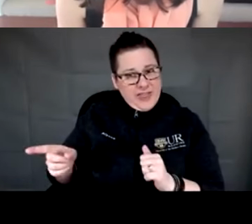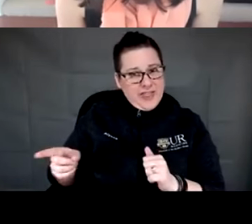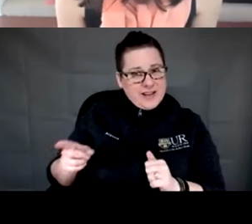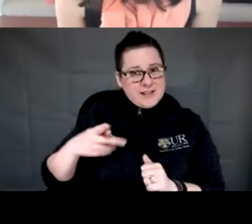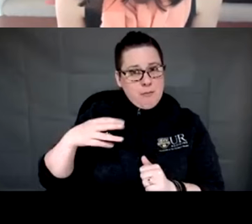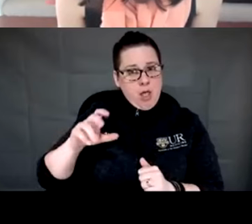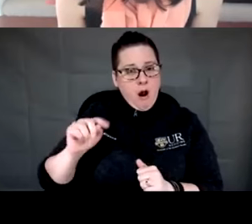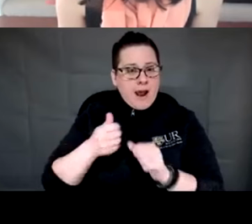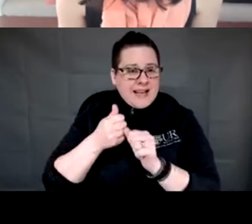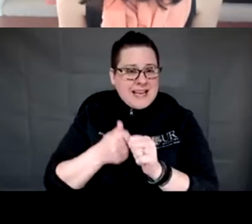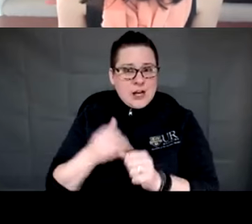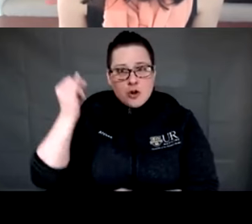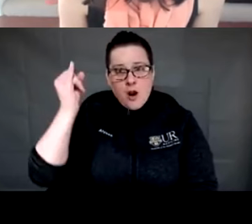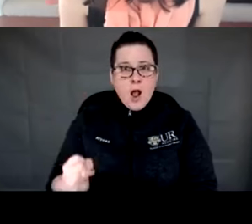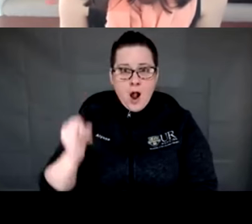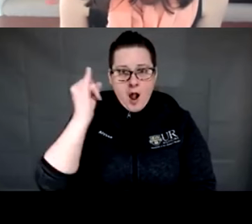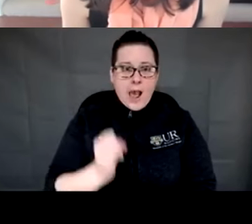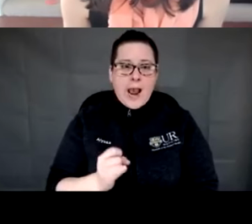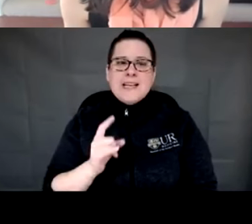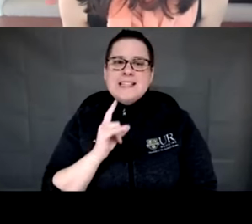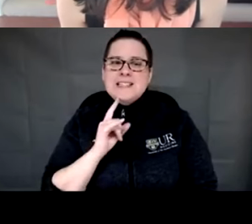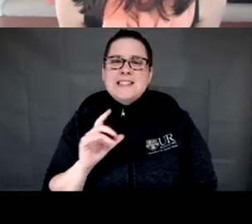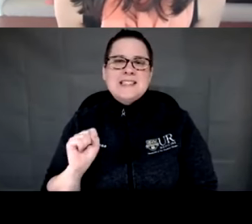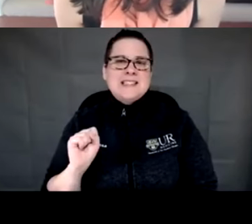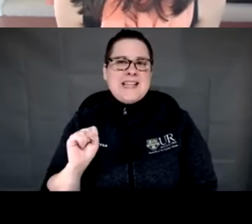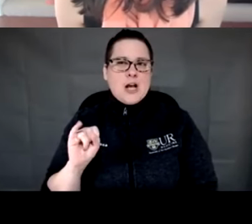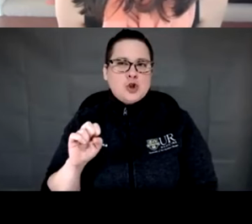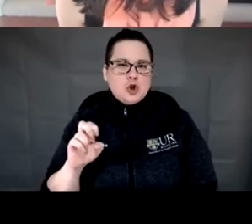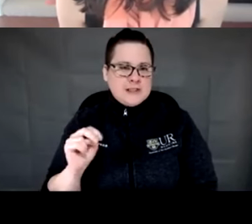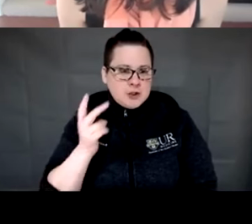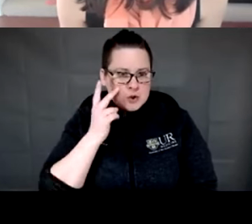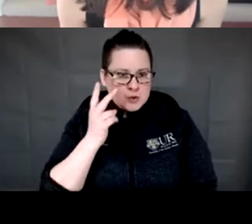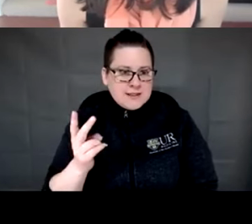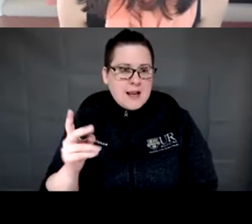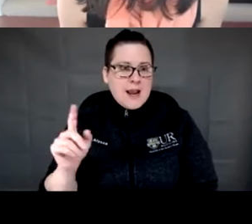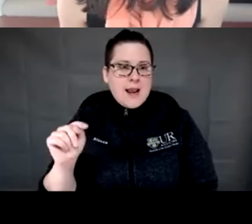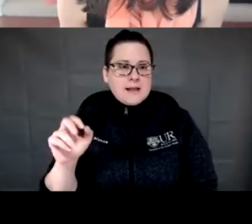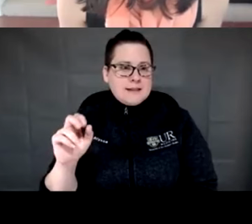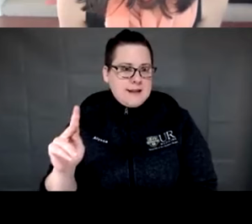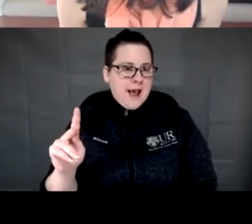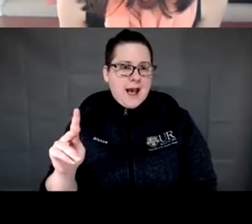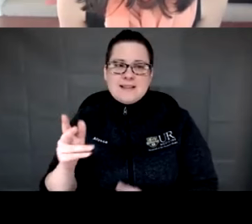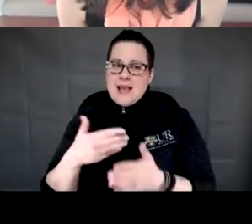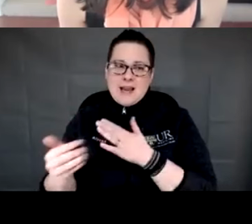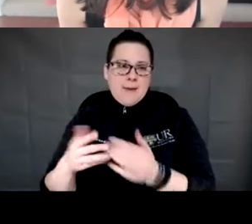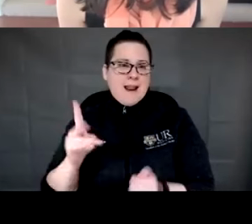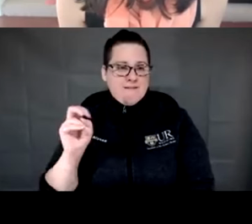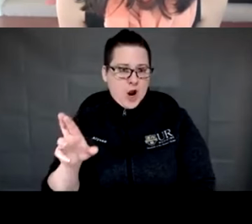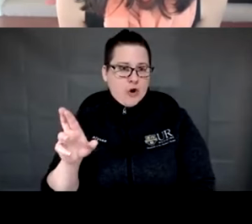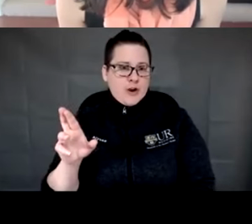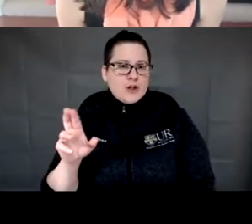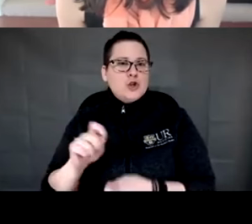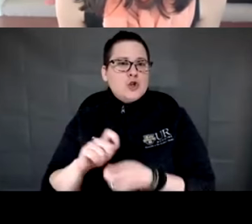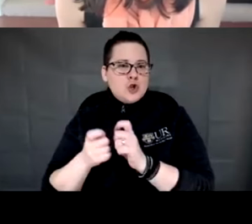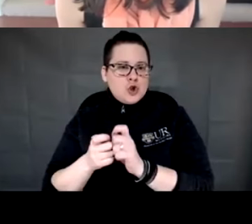each of those vertical lines is a session. So you can look at how the task independent variance changes over